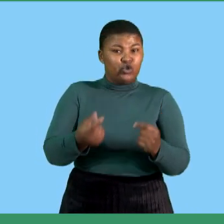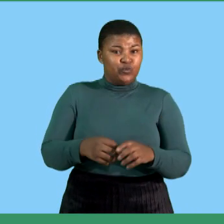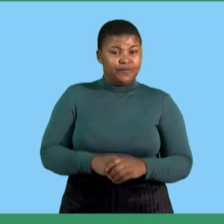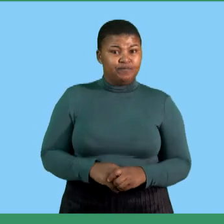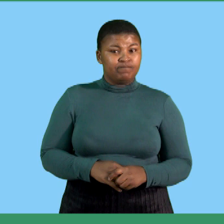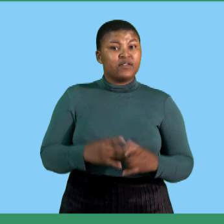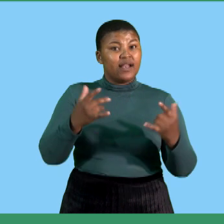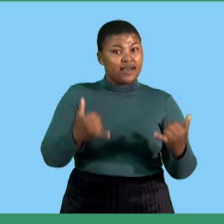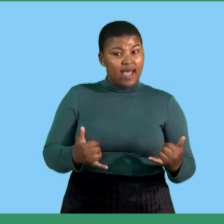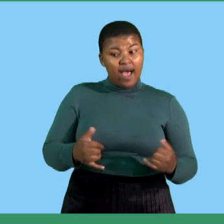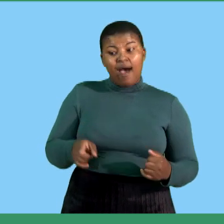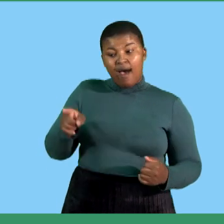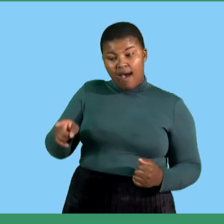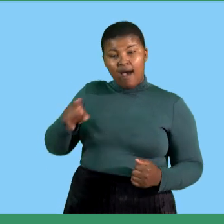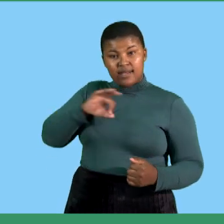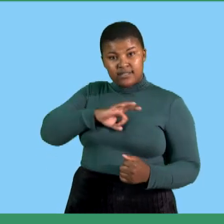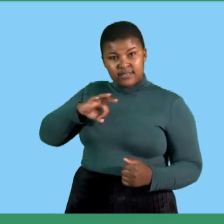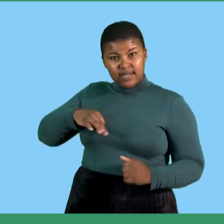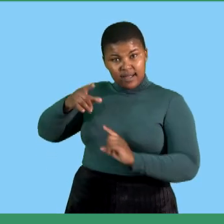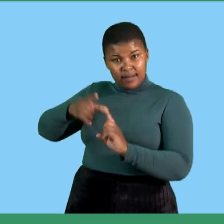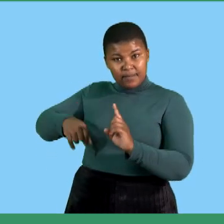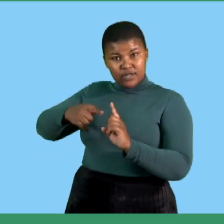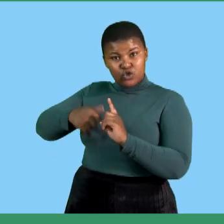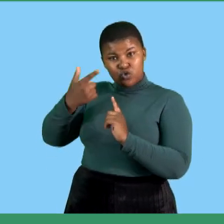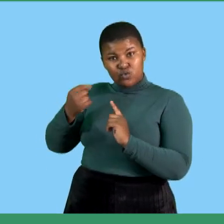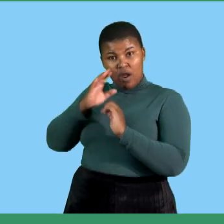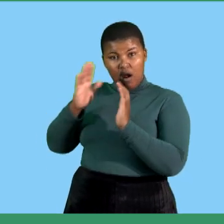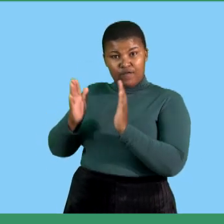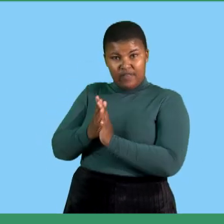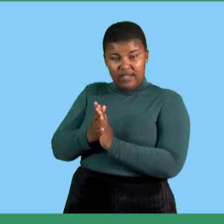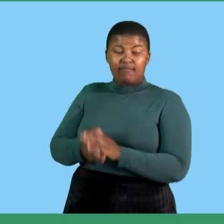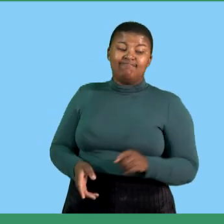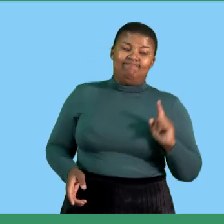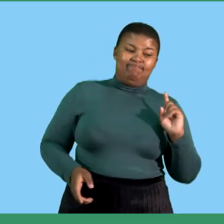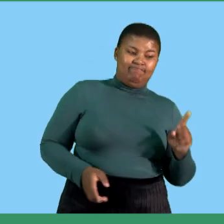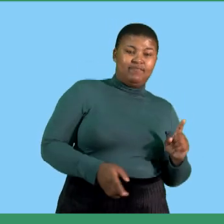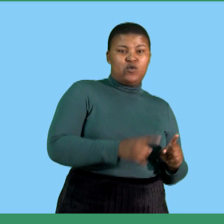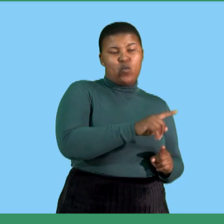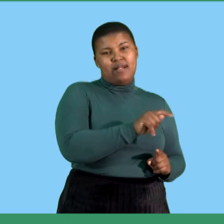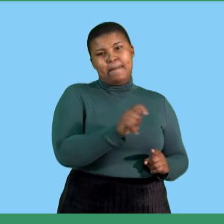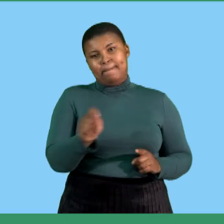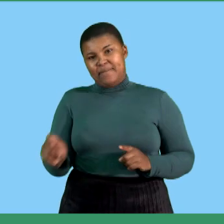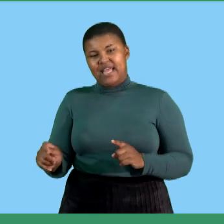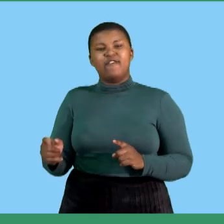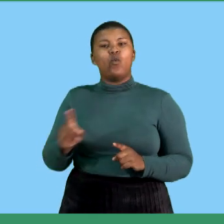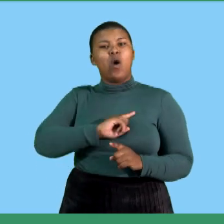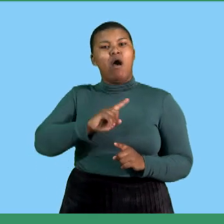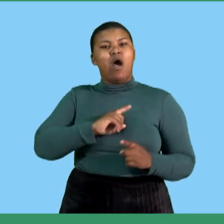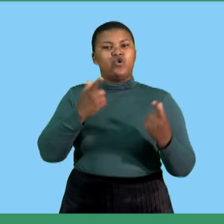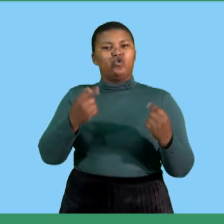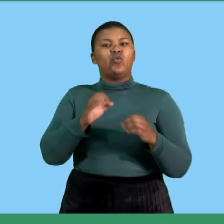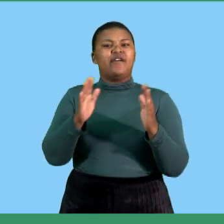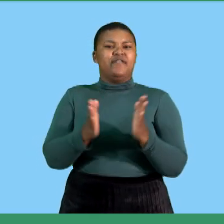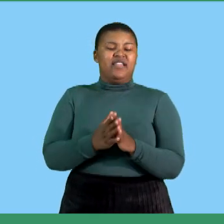in return, the employers will then pay the employees for offering their services to the